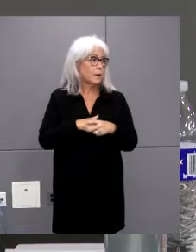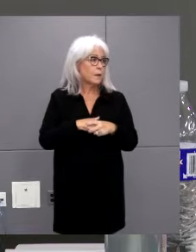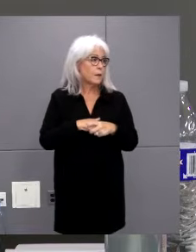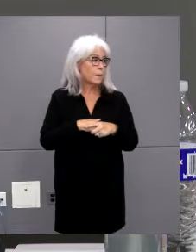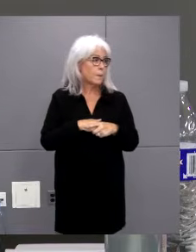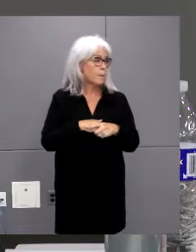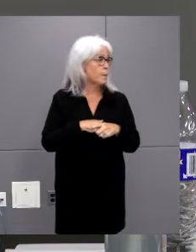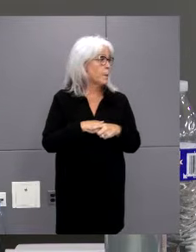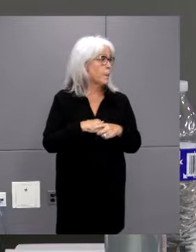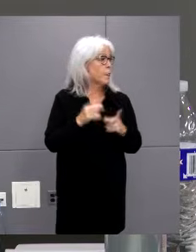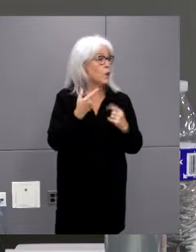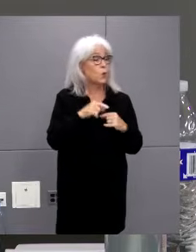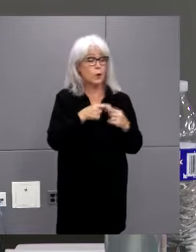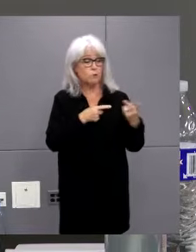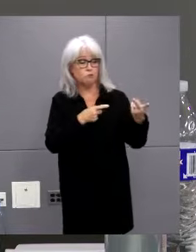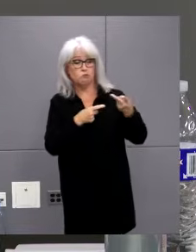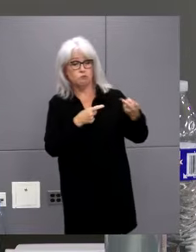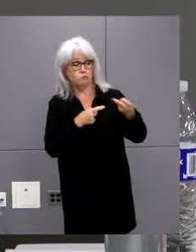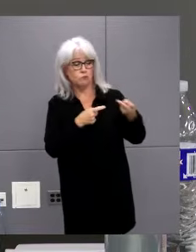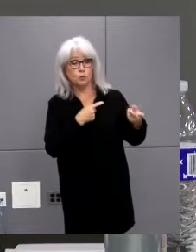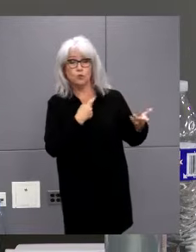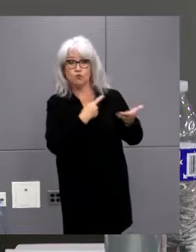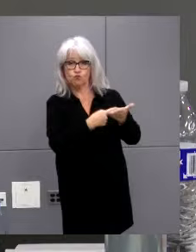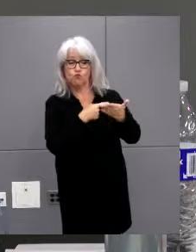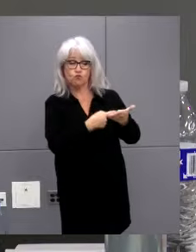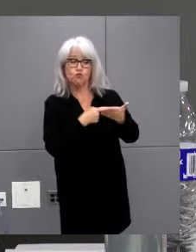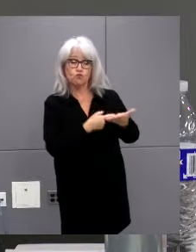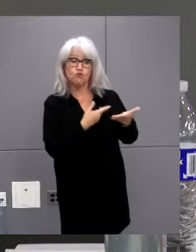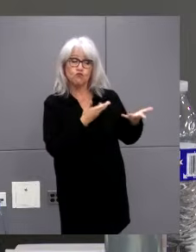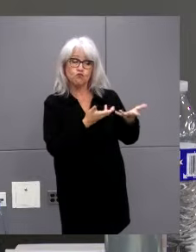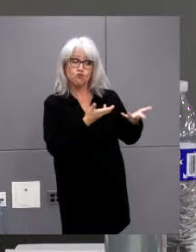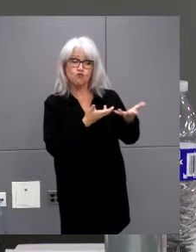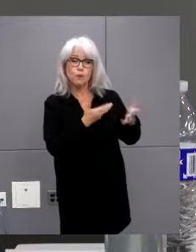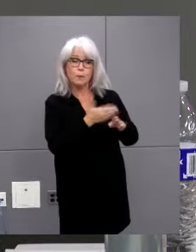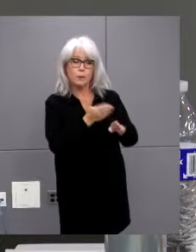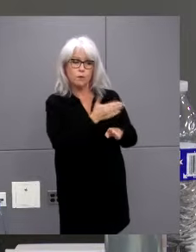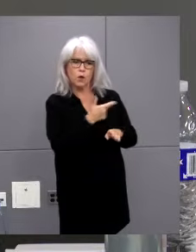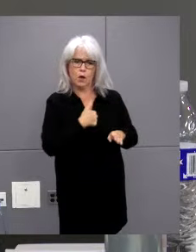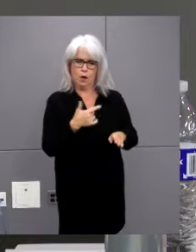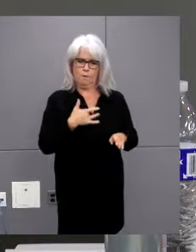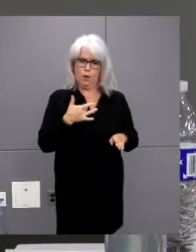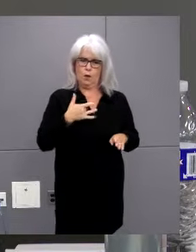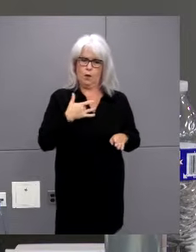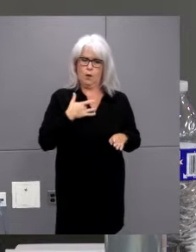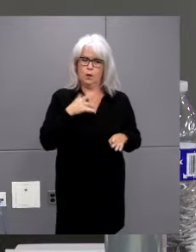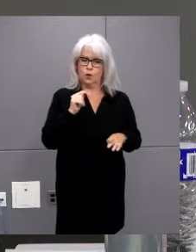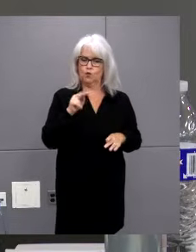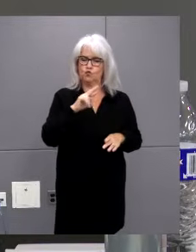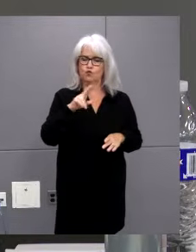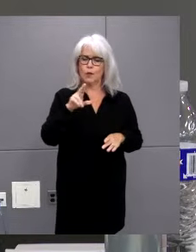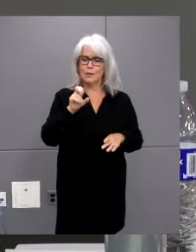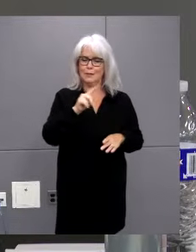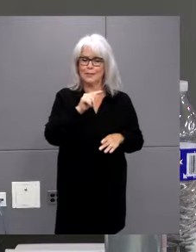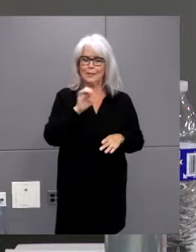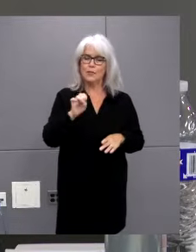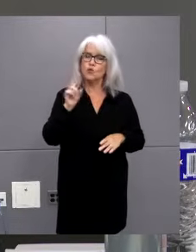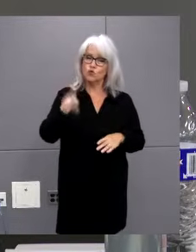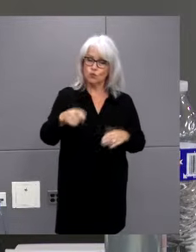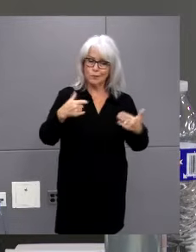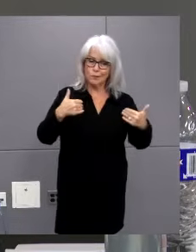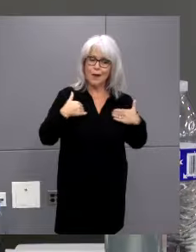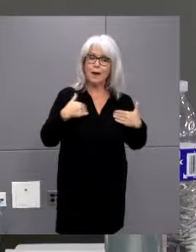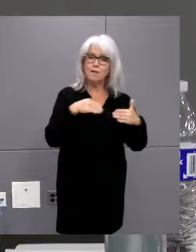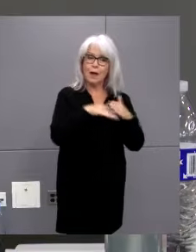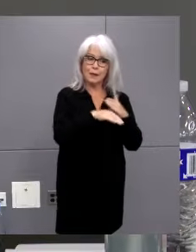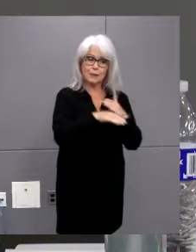When you and I spoke before, I thought trustees should have access to